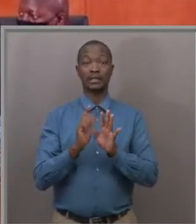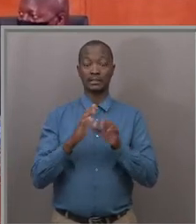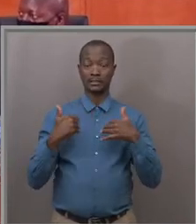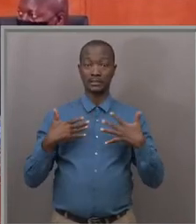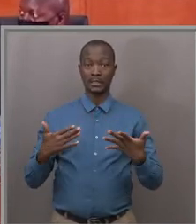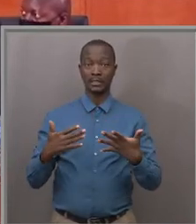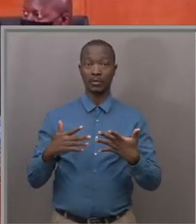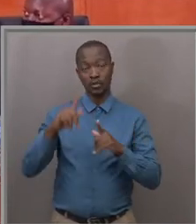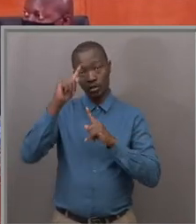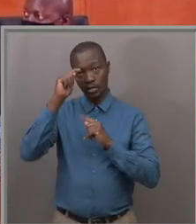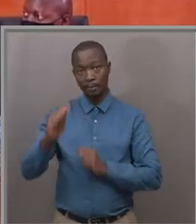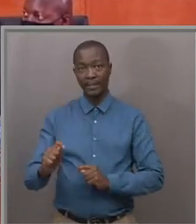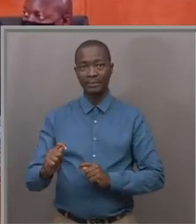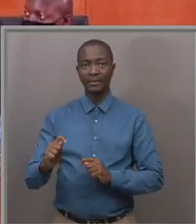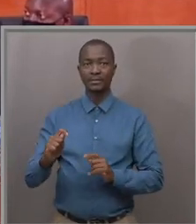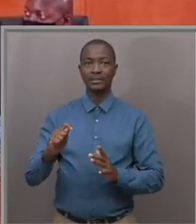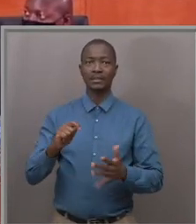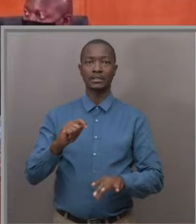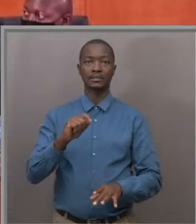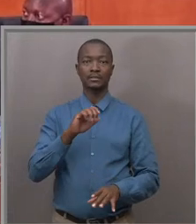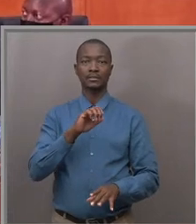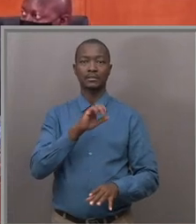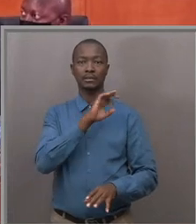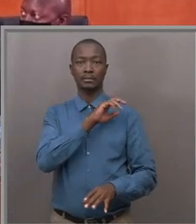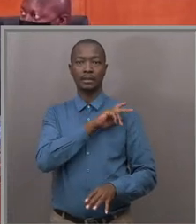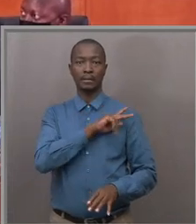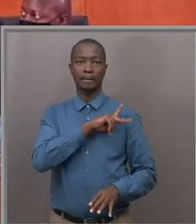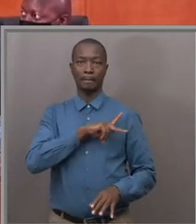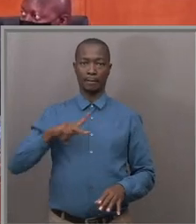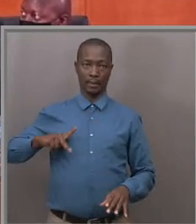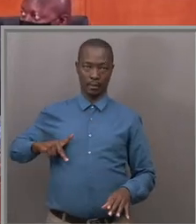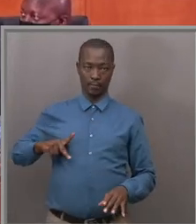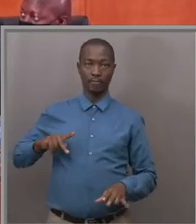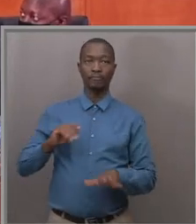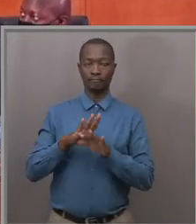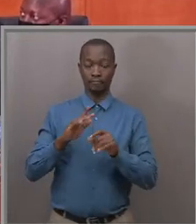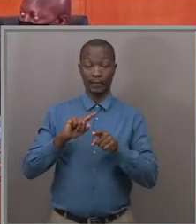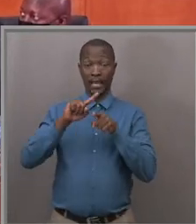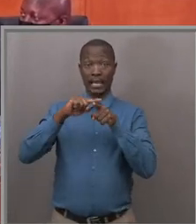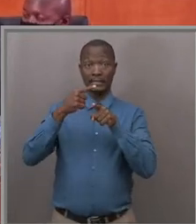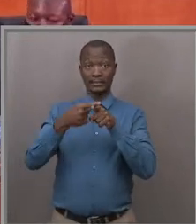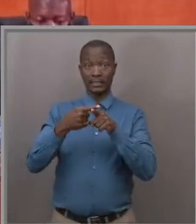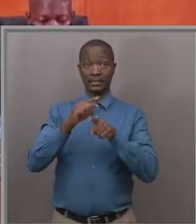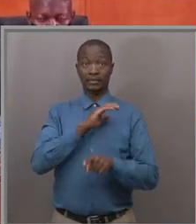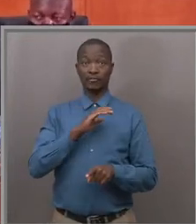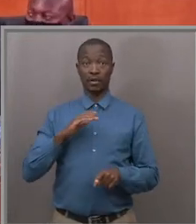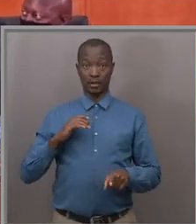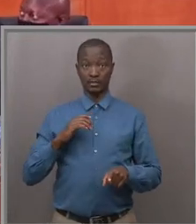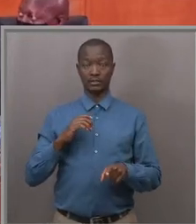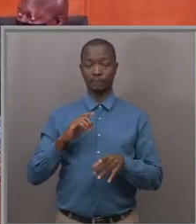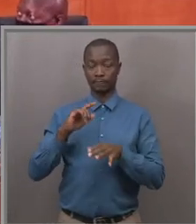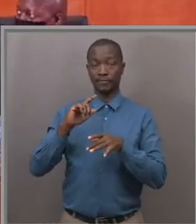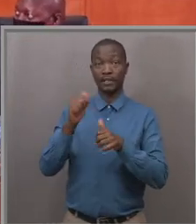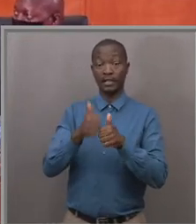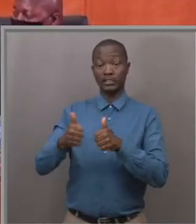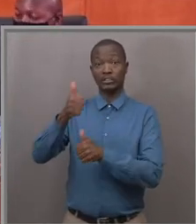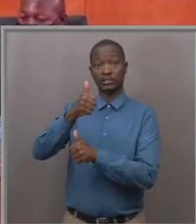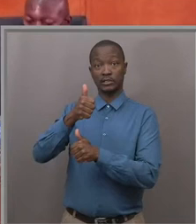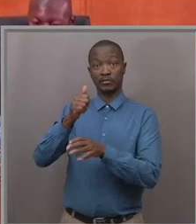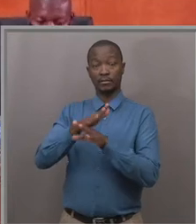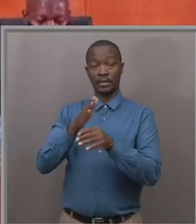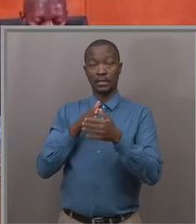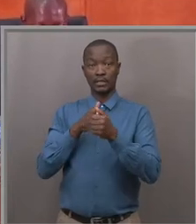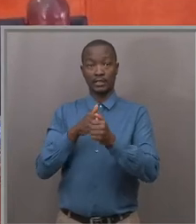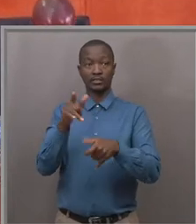Premier, members of the Executive Council, the Chief Whip of the Majority Party, leaders of